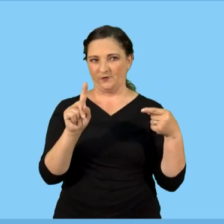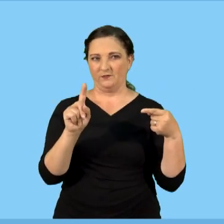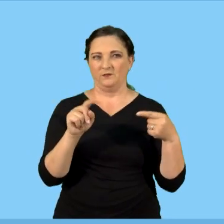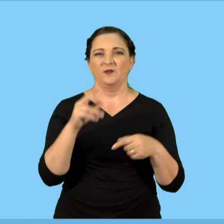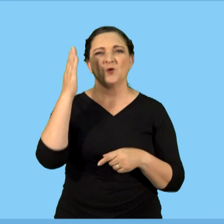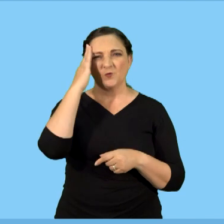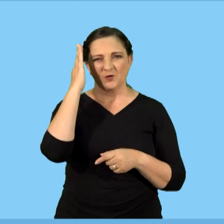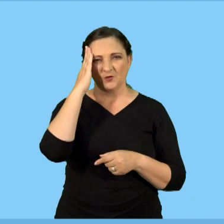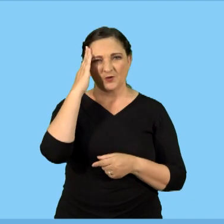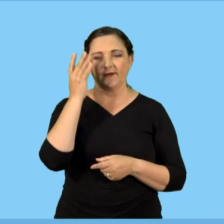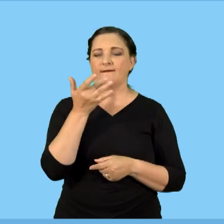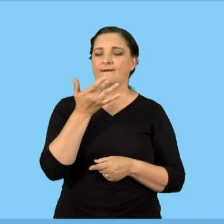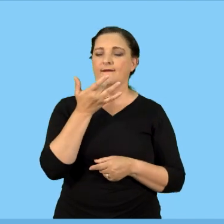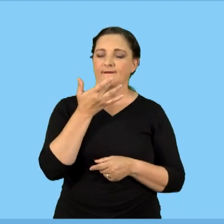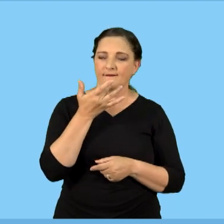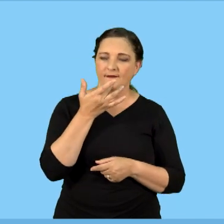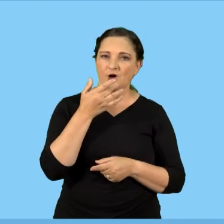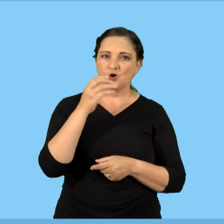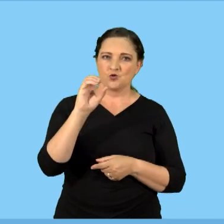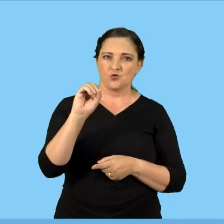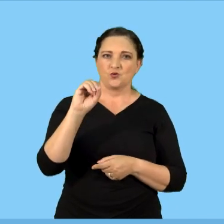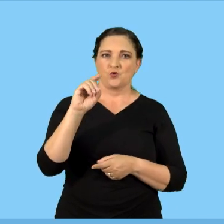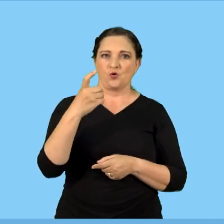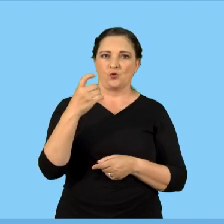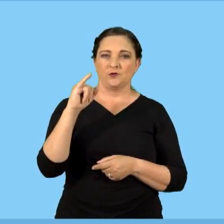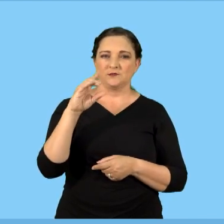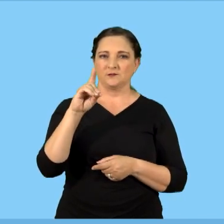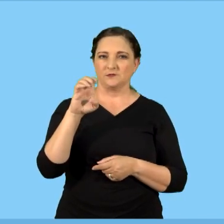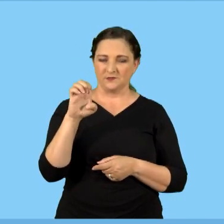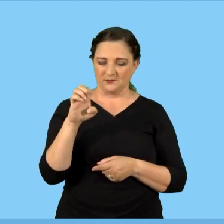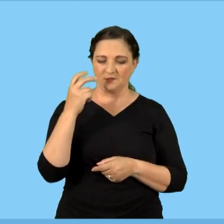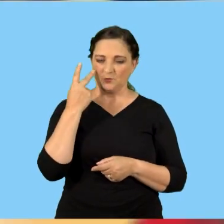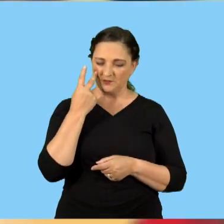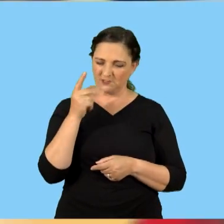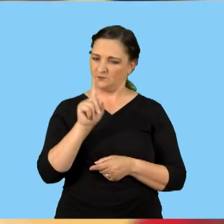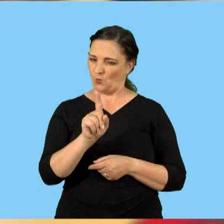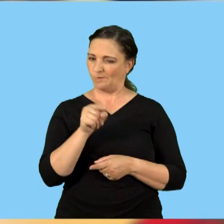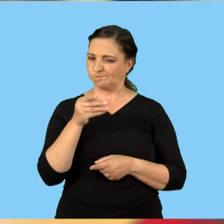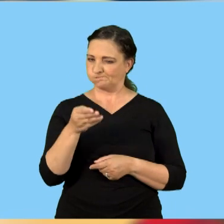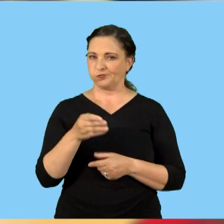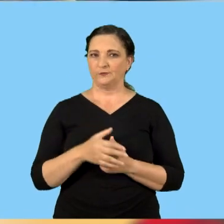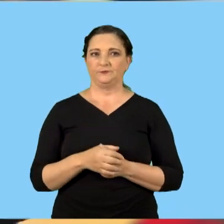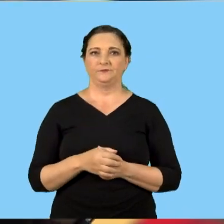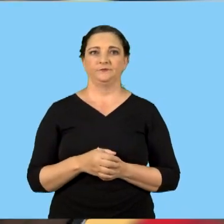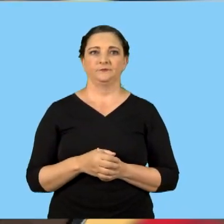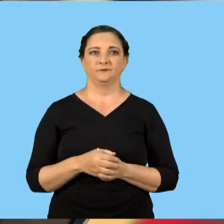is, so we know that a metal reacts with oxygen to form iron oxide. And iron oxide, what is that